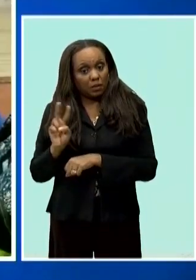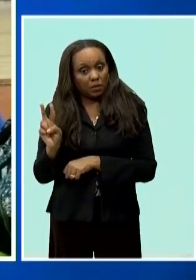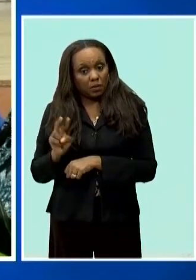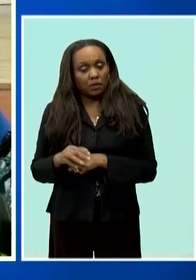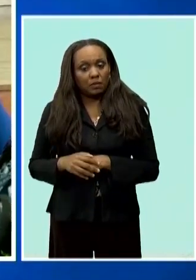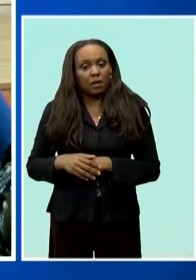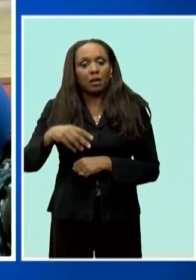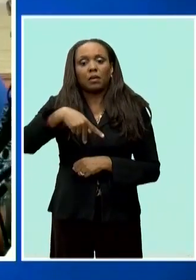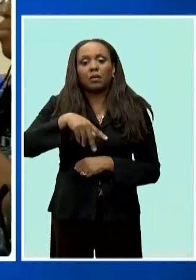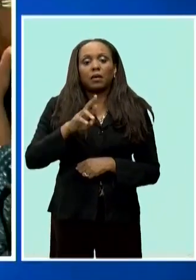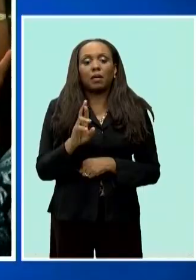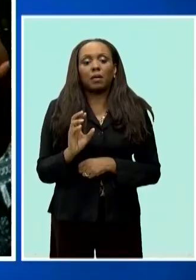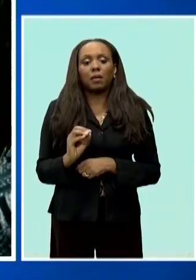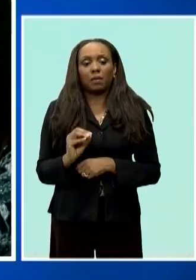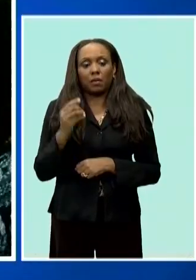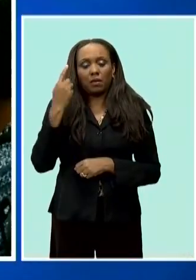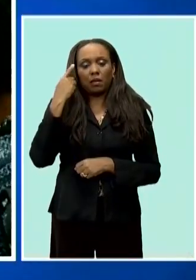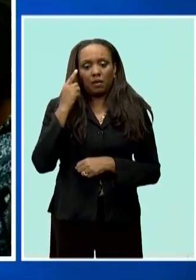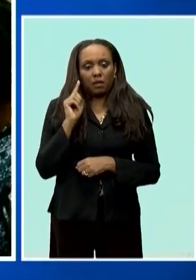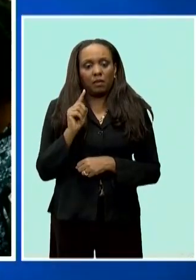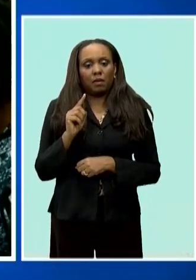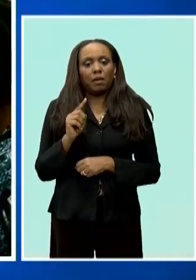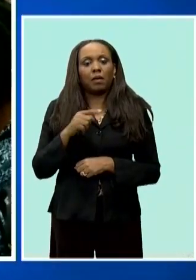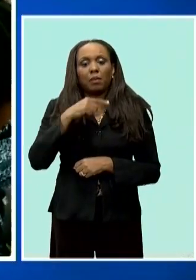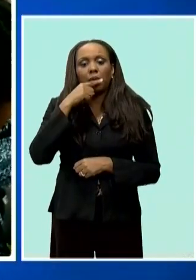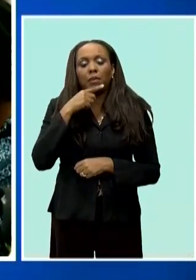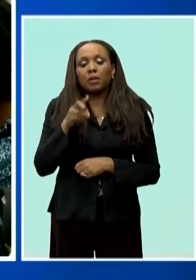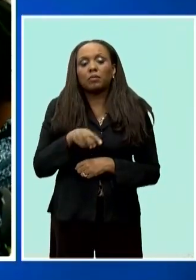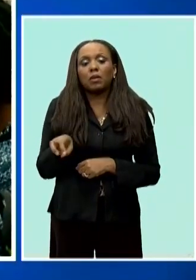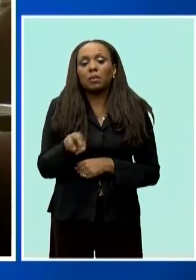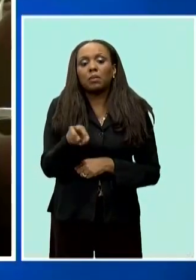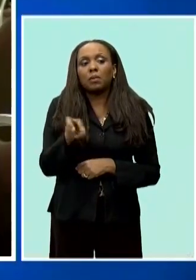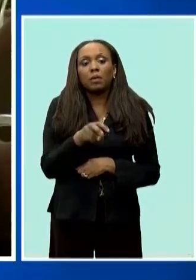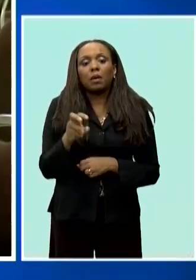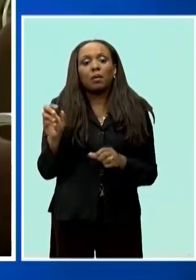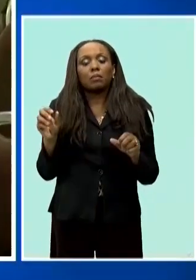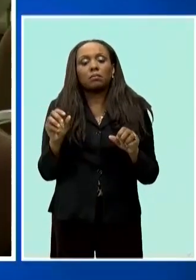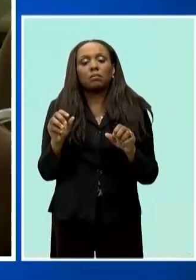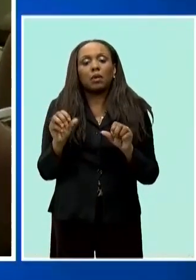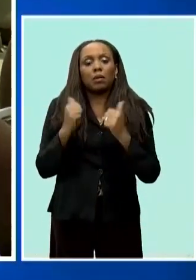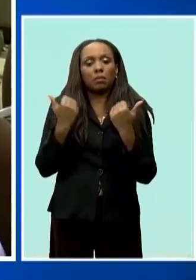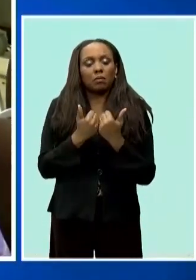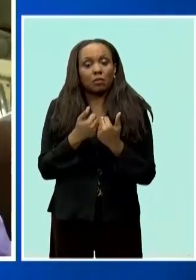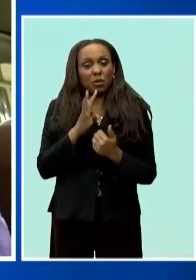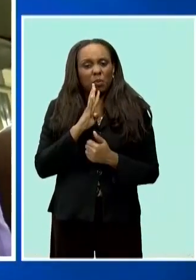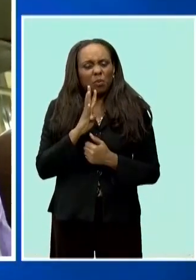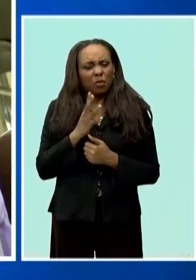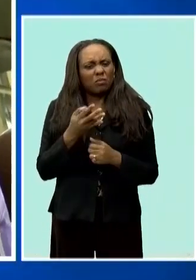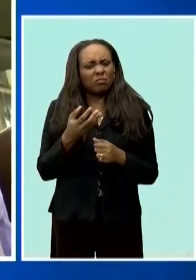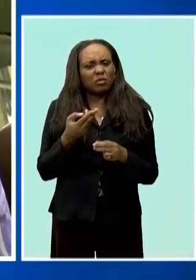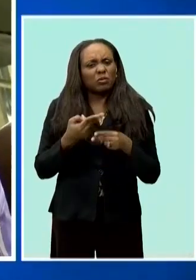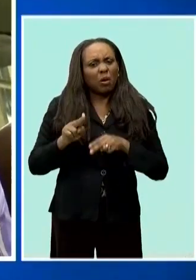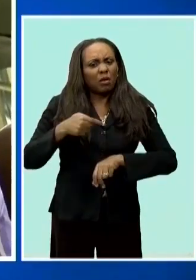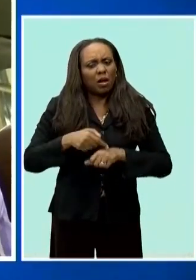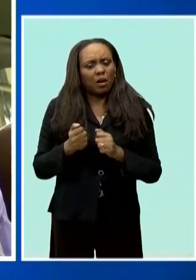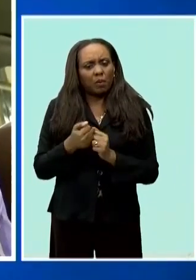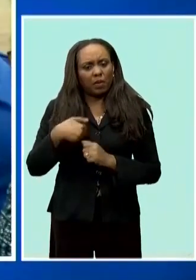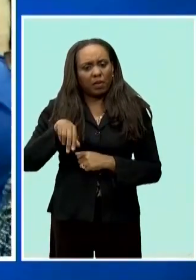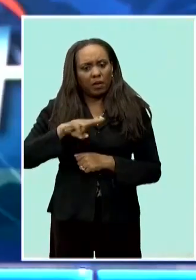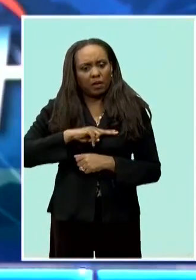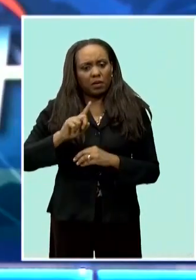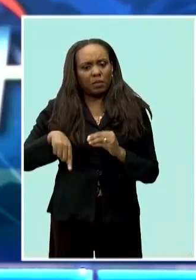held at the Barbados Workers Union Solidarity House headquarters as a continuation to yesterday's emergency transportation meeting that was